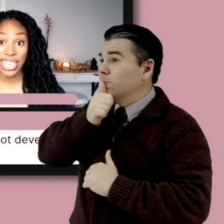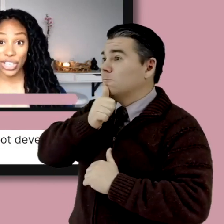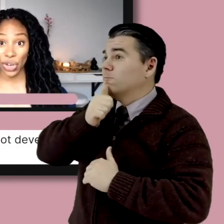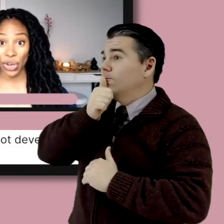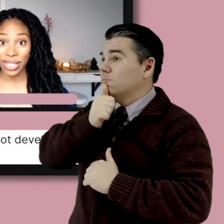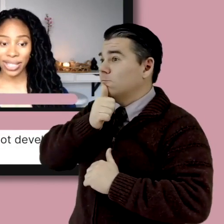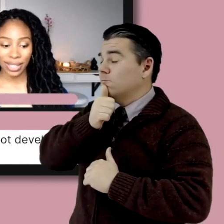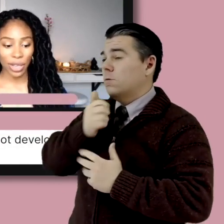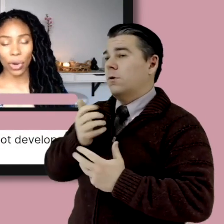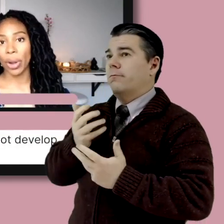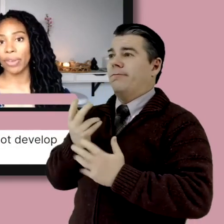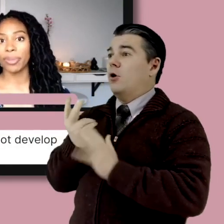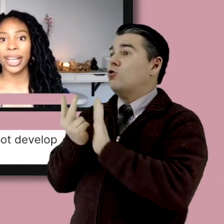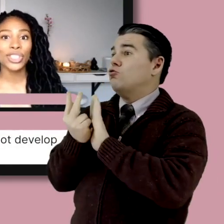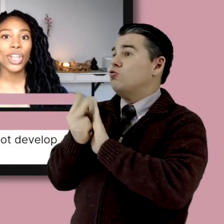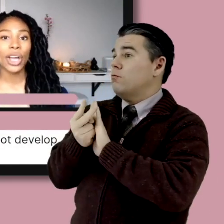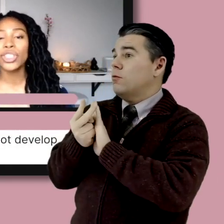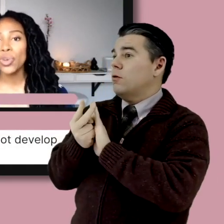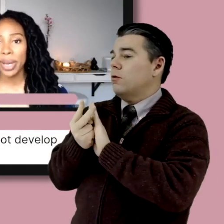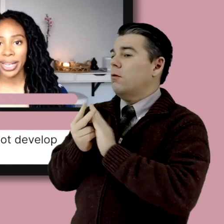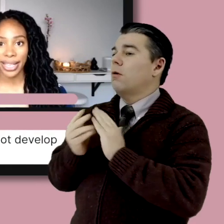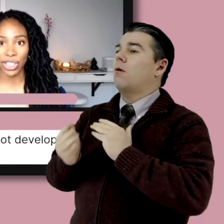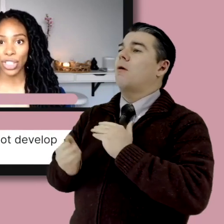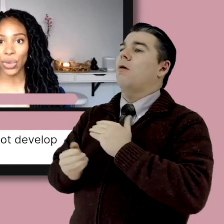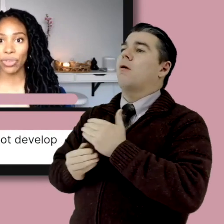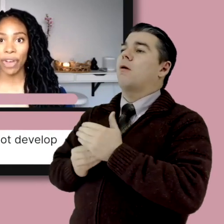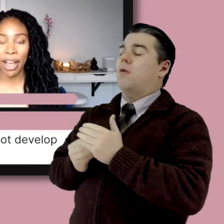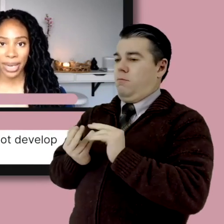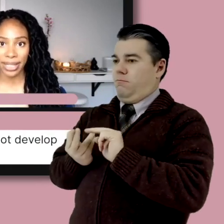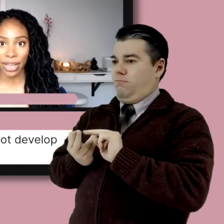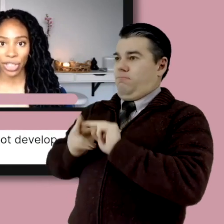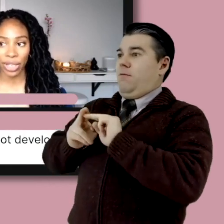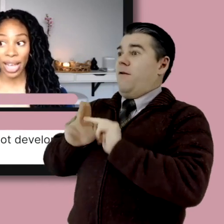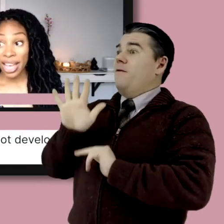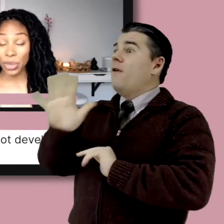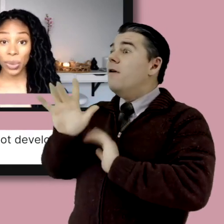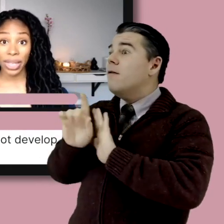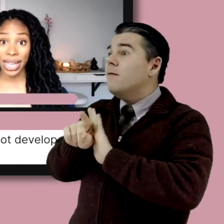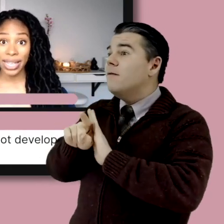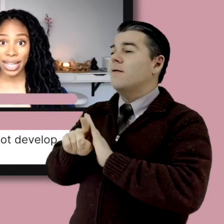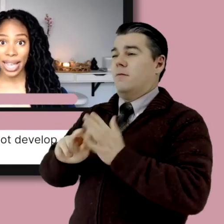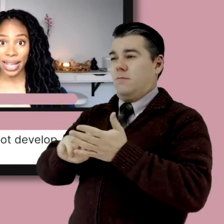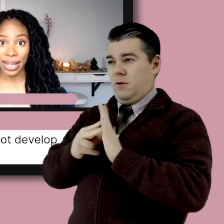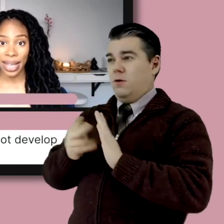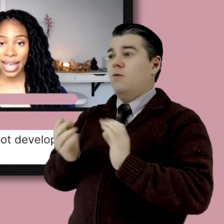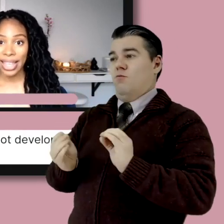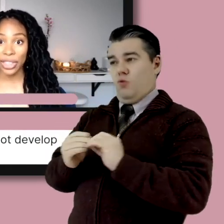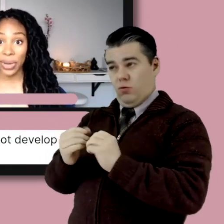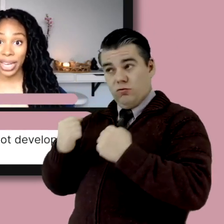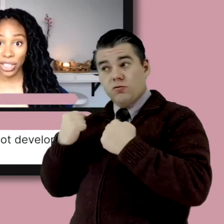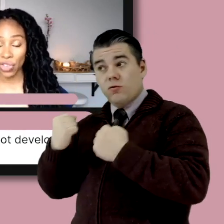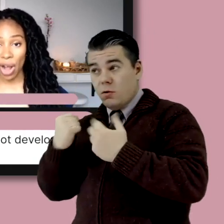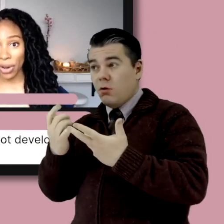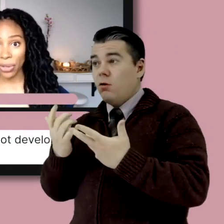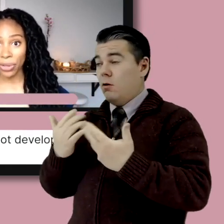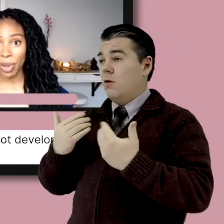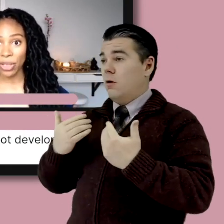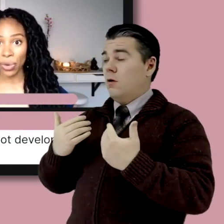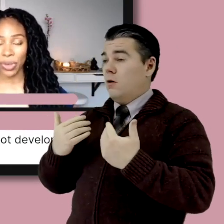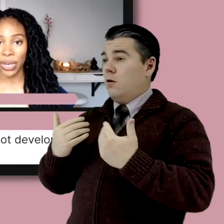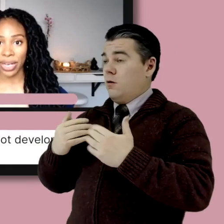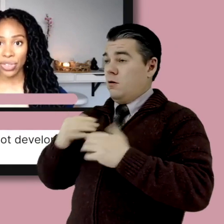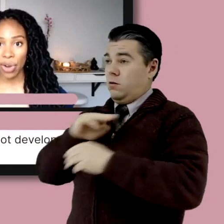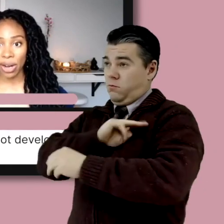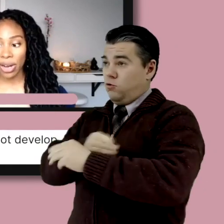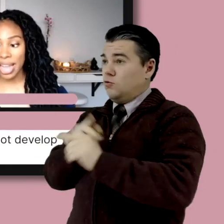child's endurance, so going from like a 2-minute session to a 5-minute session is really indicating that they're getting stronger. Those muscle